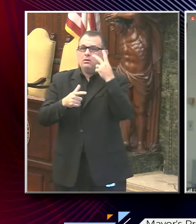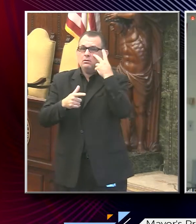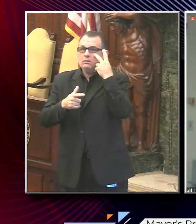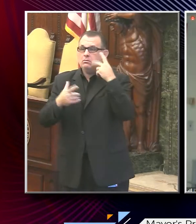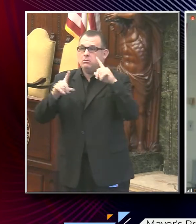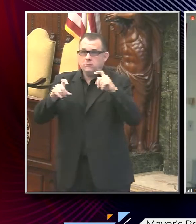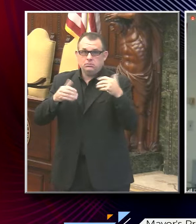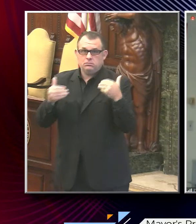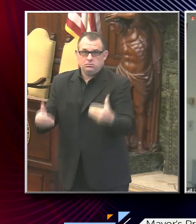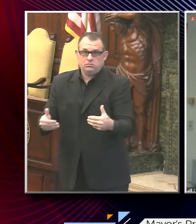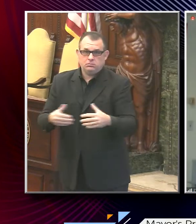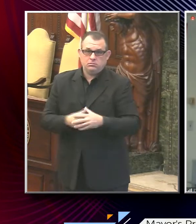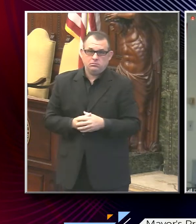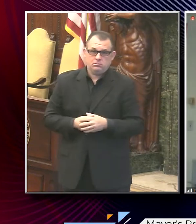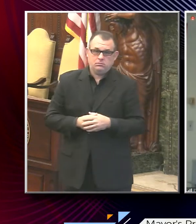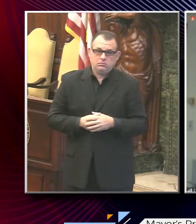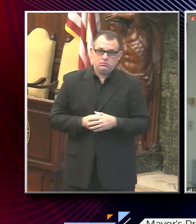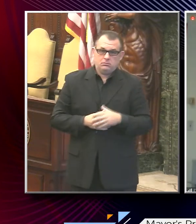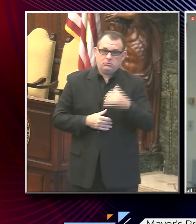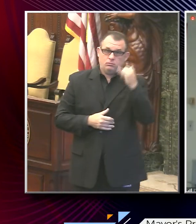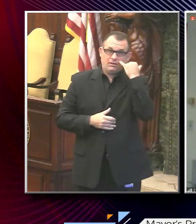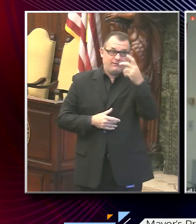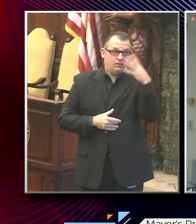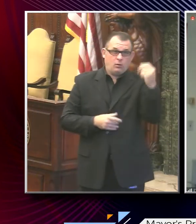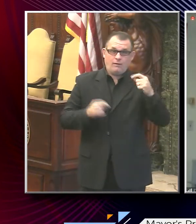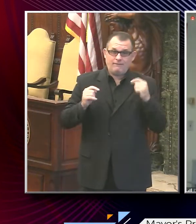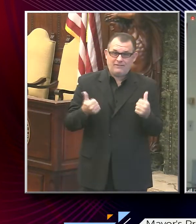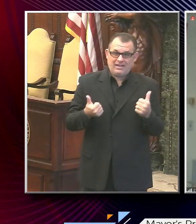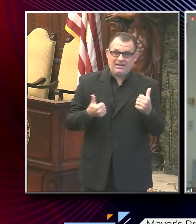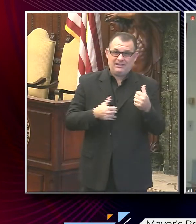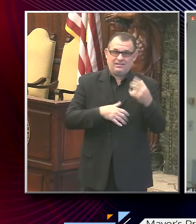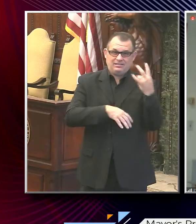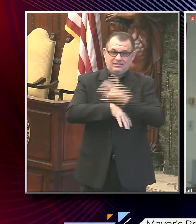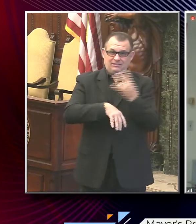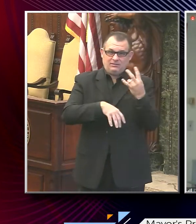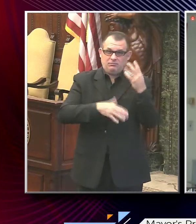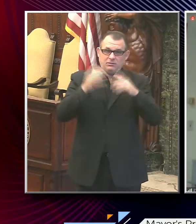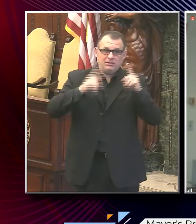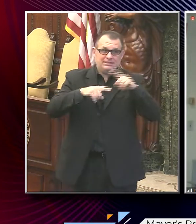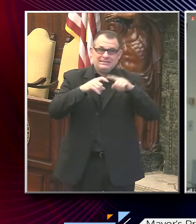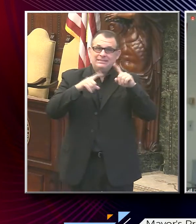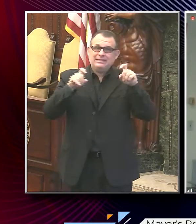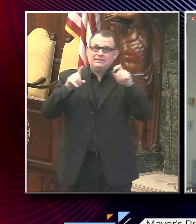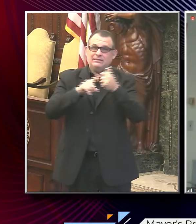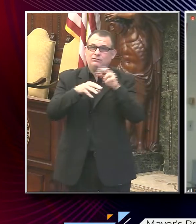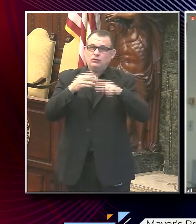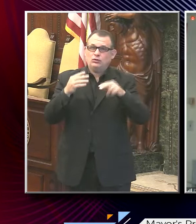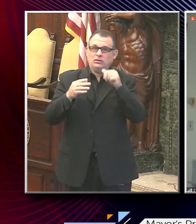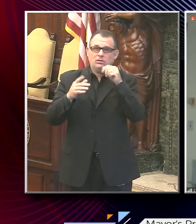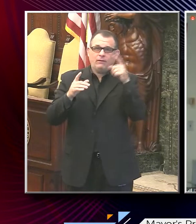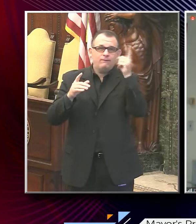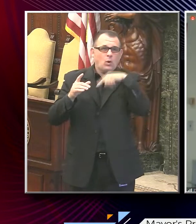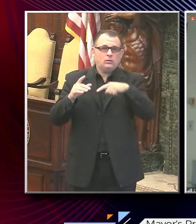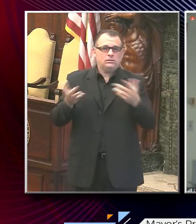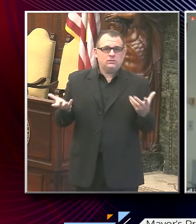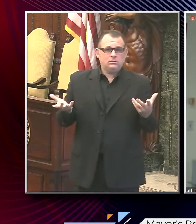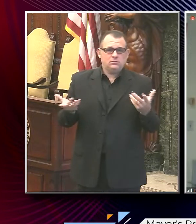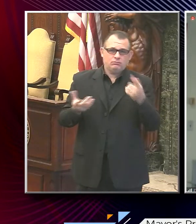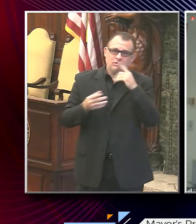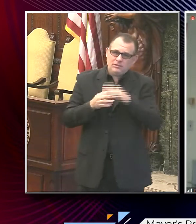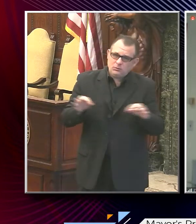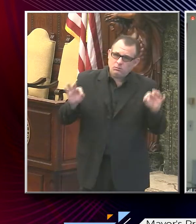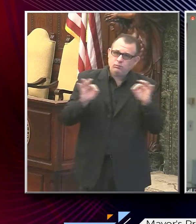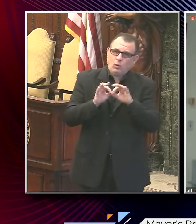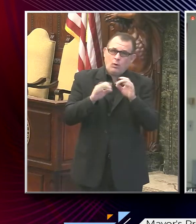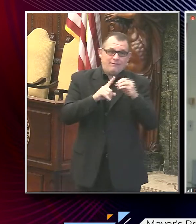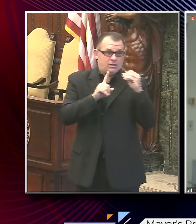accurate result. Before then, you might have a false negative result. But it's particularly important for people who have been exposed to be tested. As the case rates